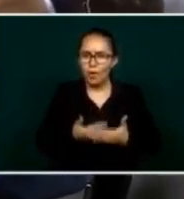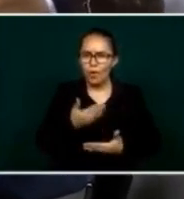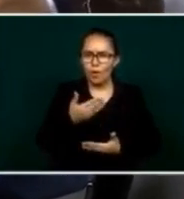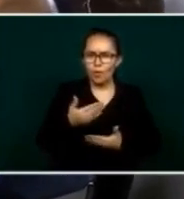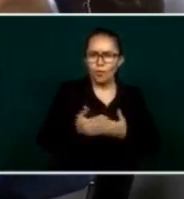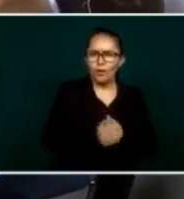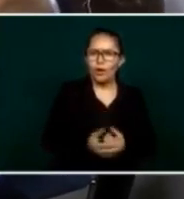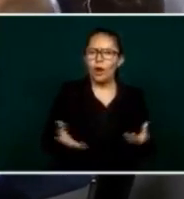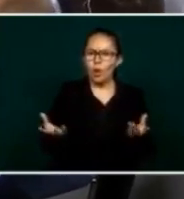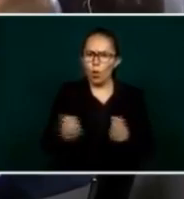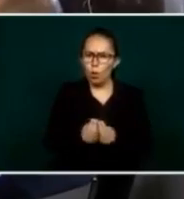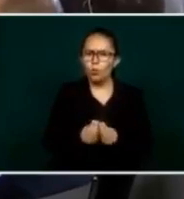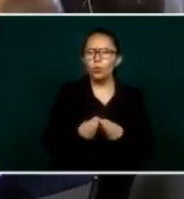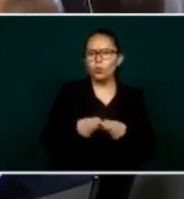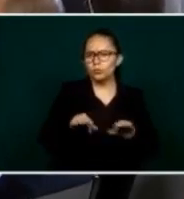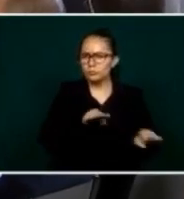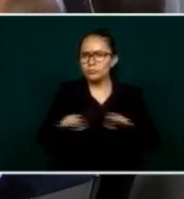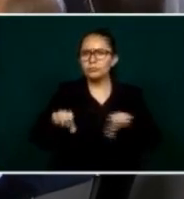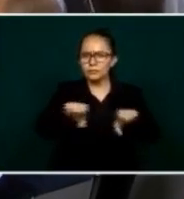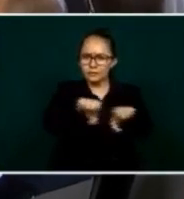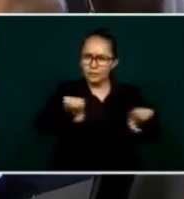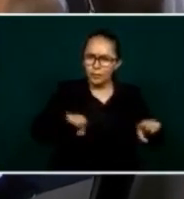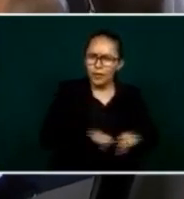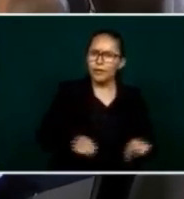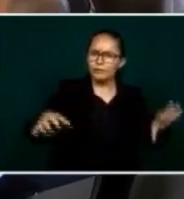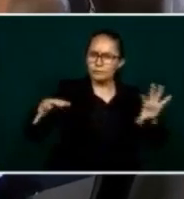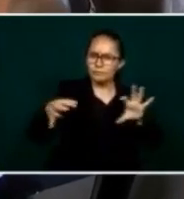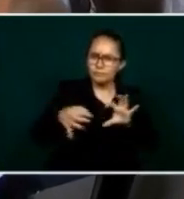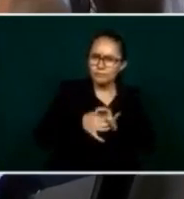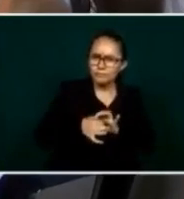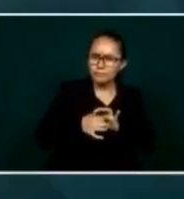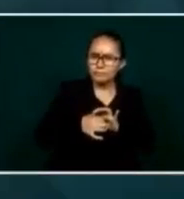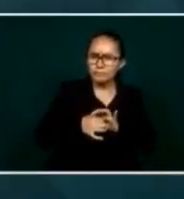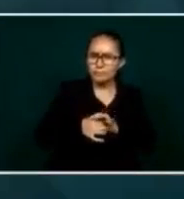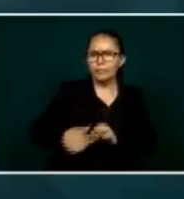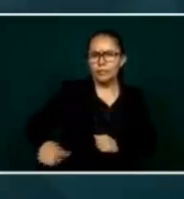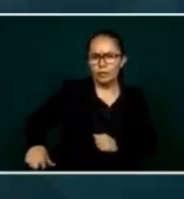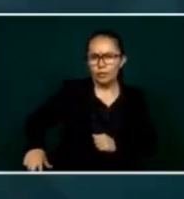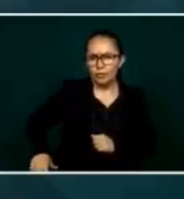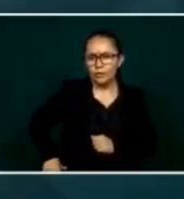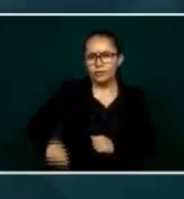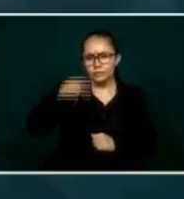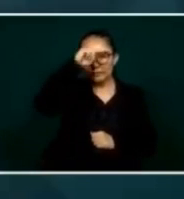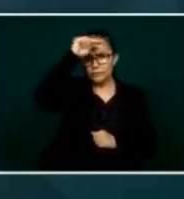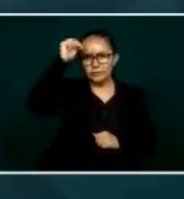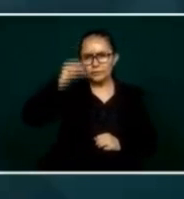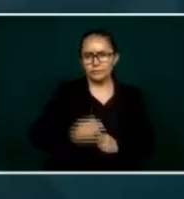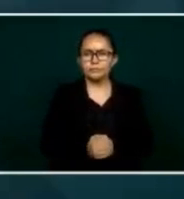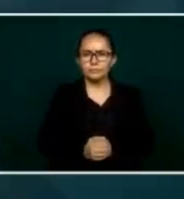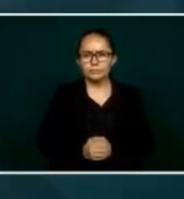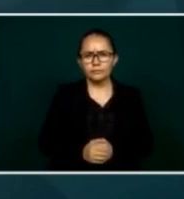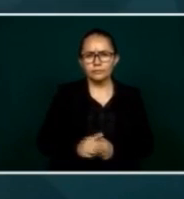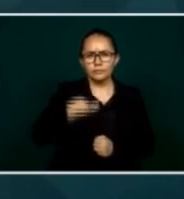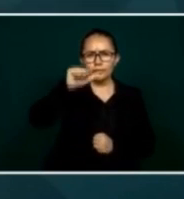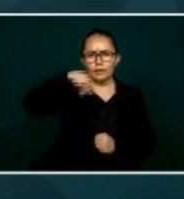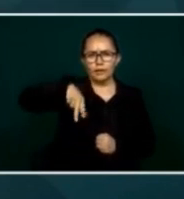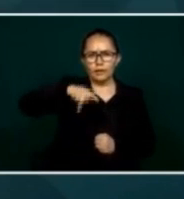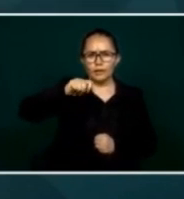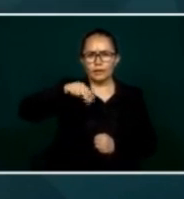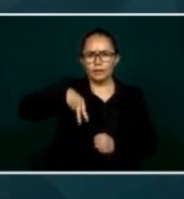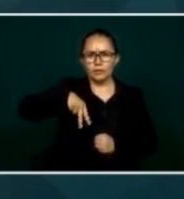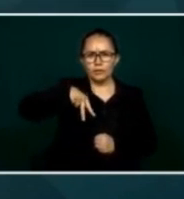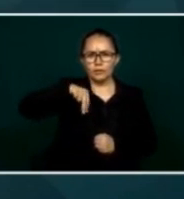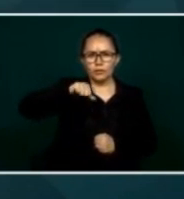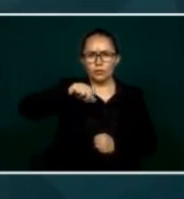And to be able to share points of view and to work in a coordinated way with the governor of Nayarit, Antonio